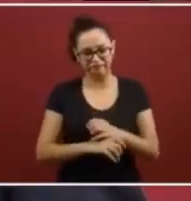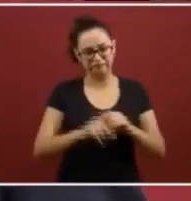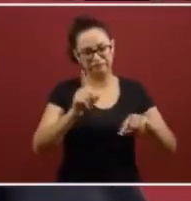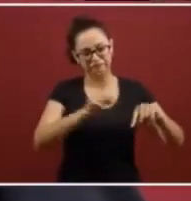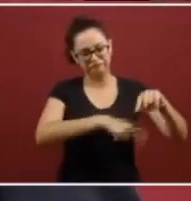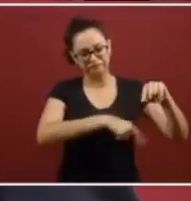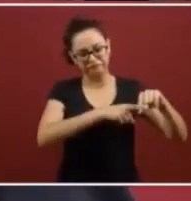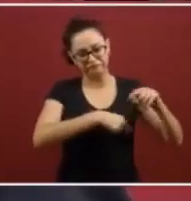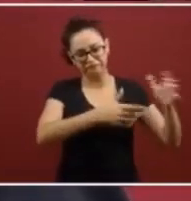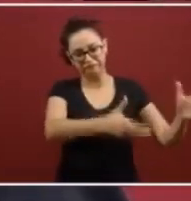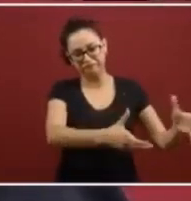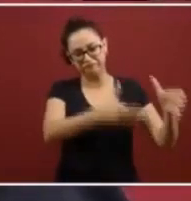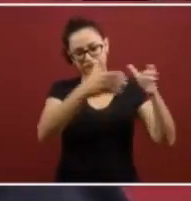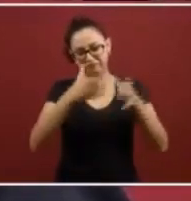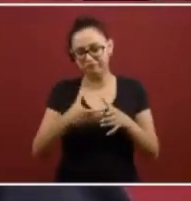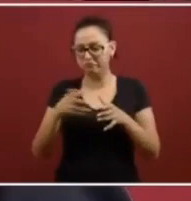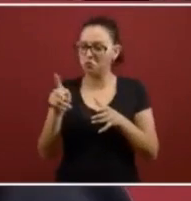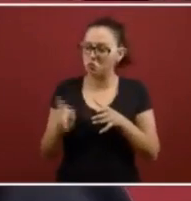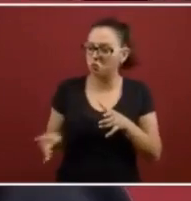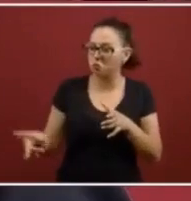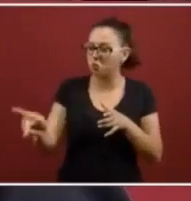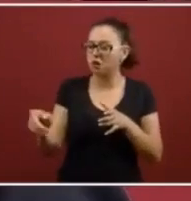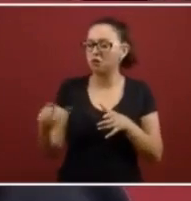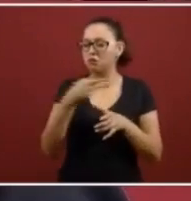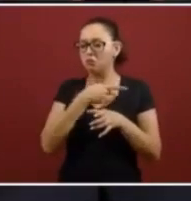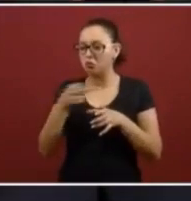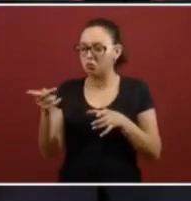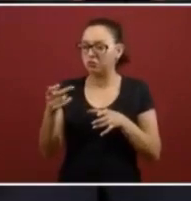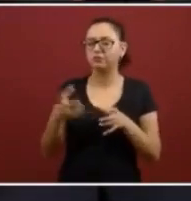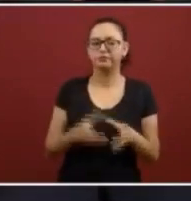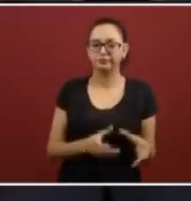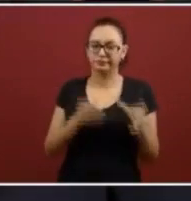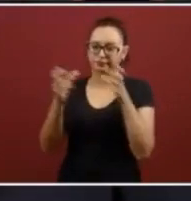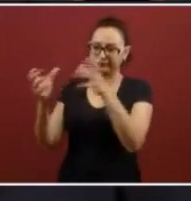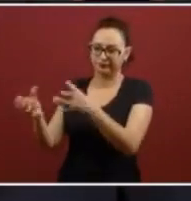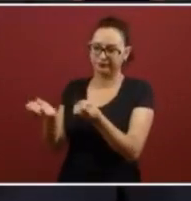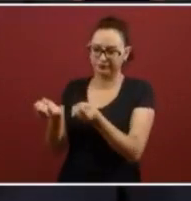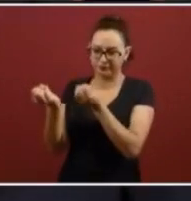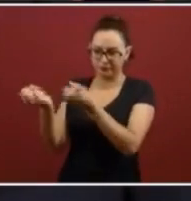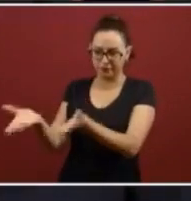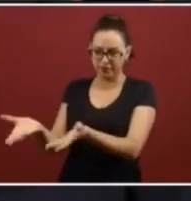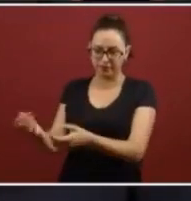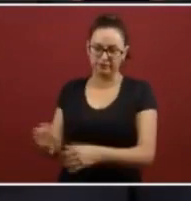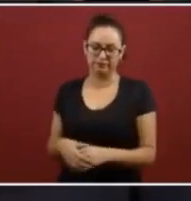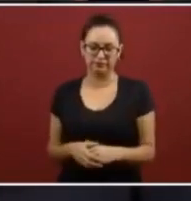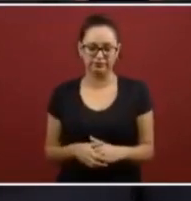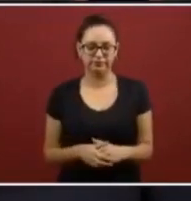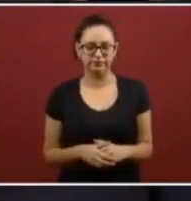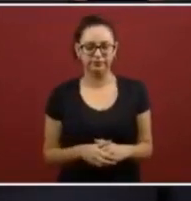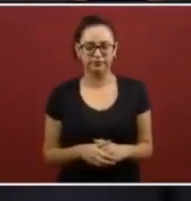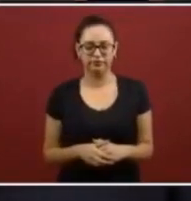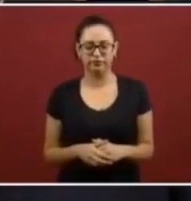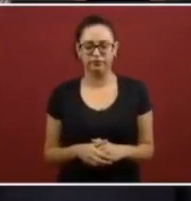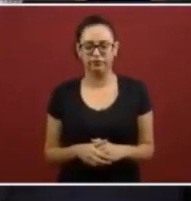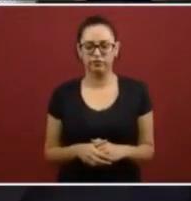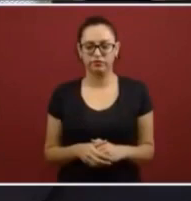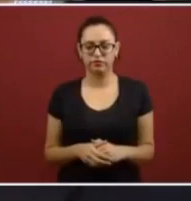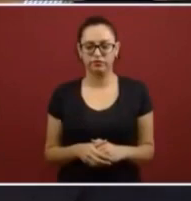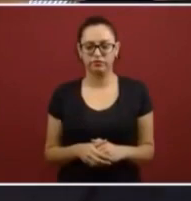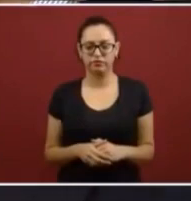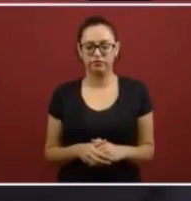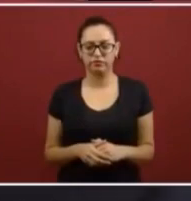communities, comunidades pobres del especially país. to the underprivileged Vamos or a very tener poor of the una country.